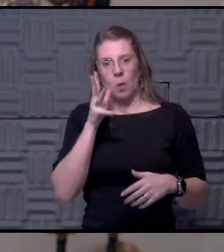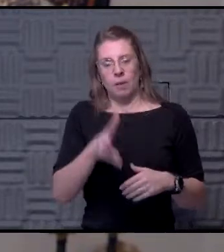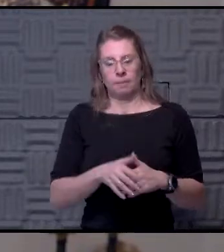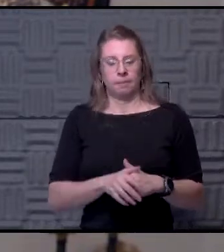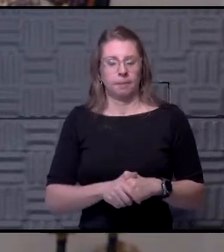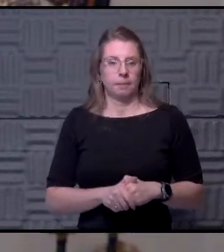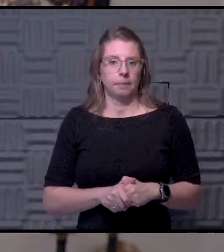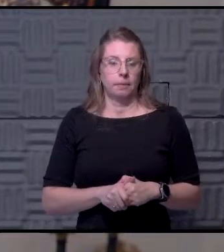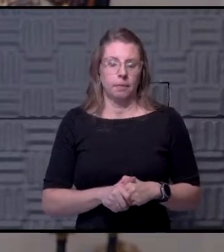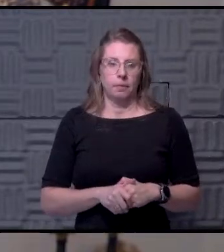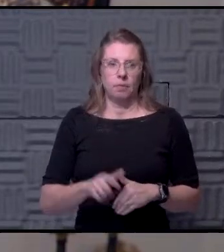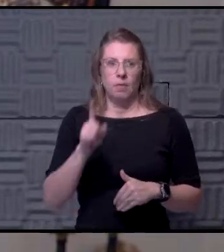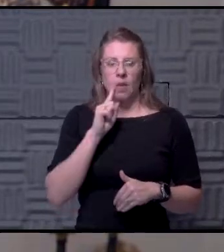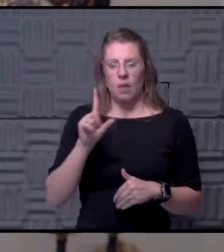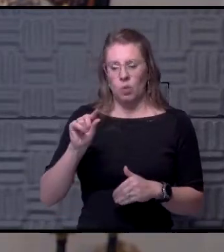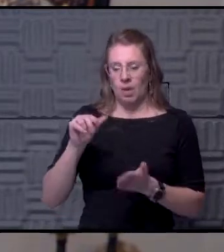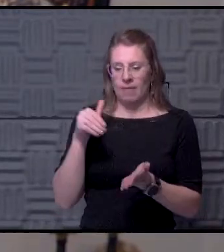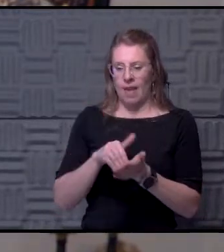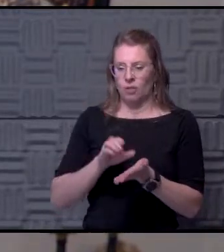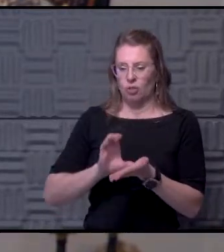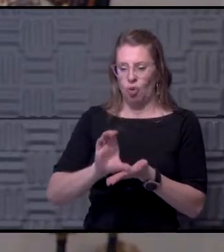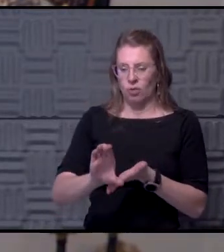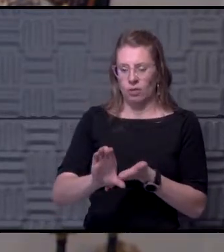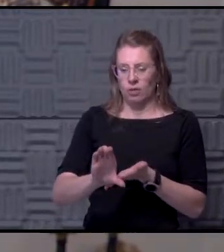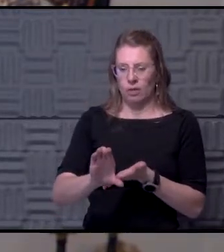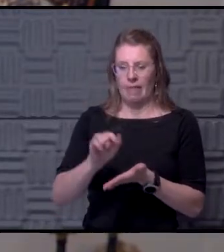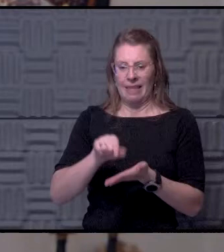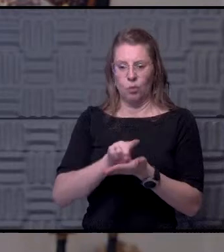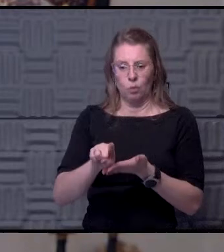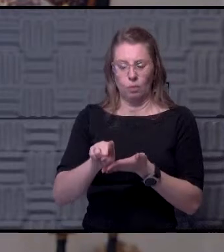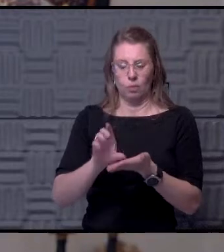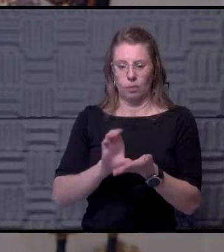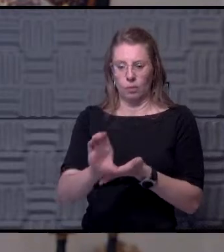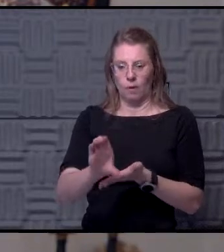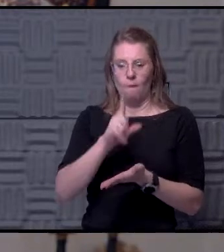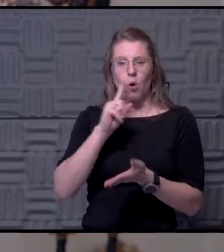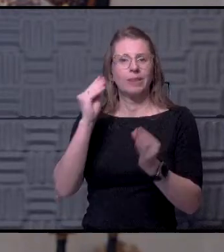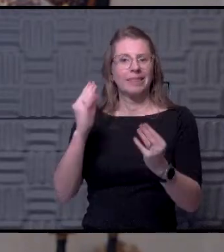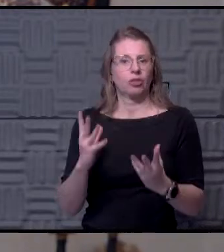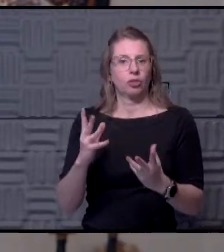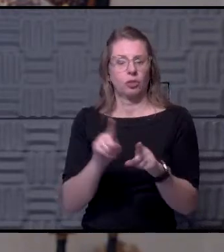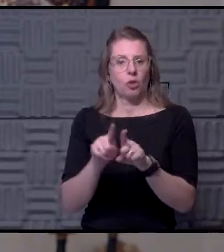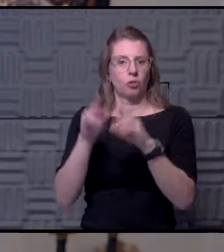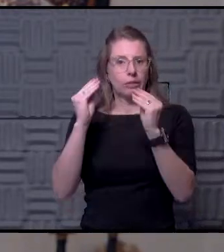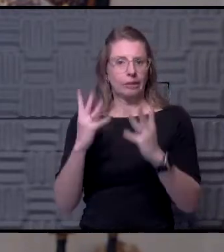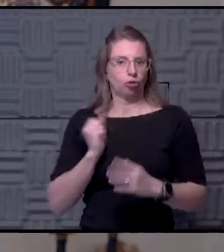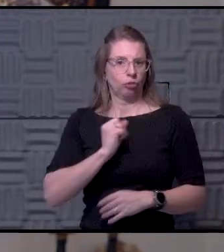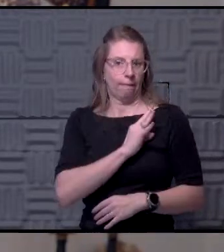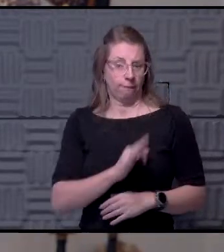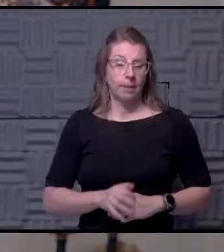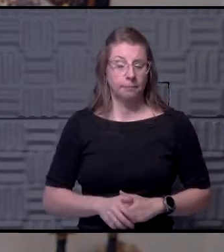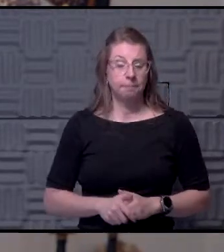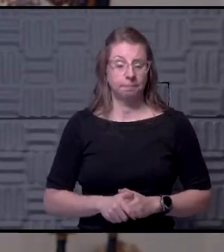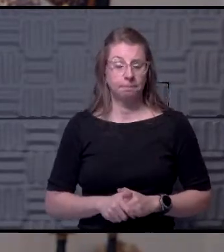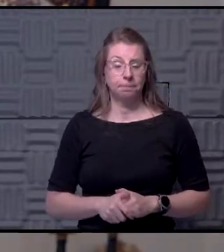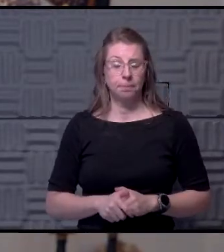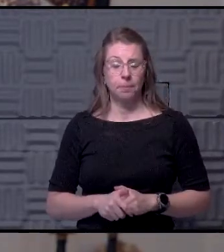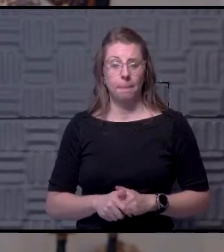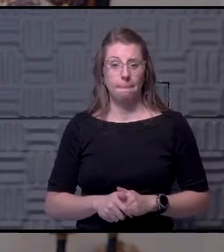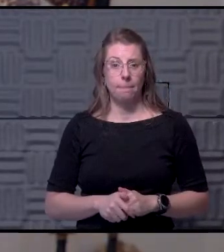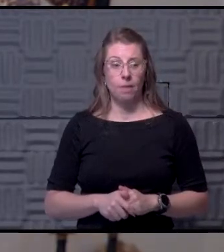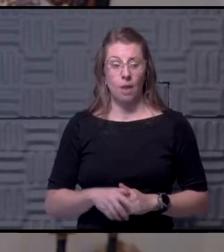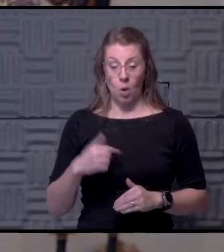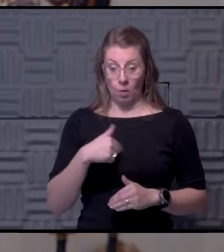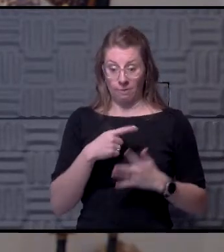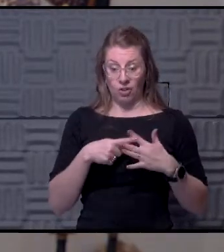got, I think, 20,000 doses allocated this week for teachers and teachers' staff. So we're not only have we